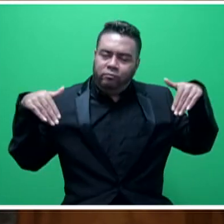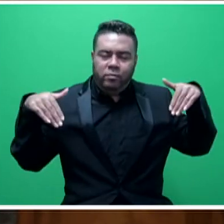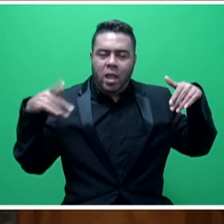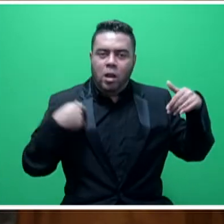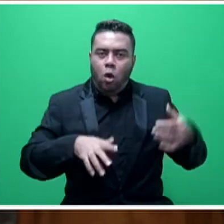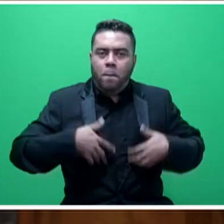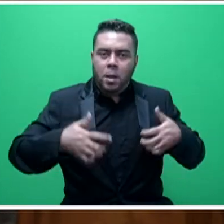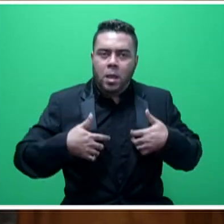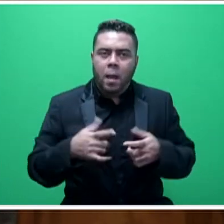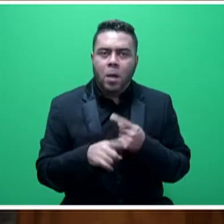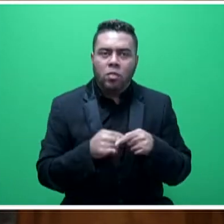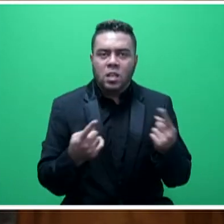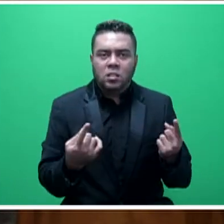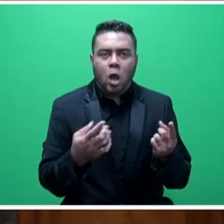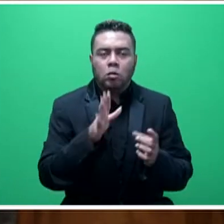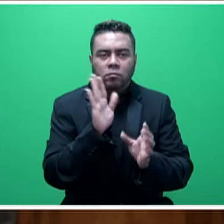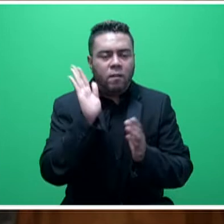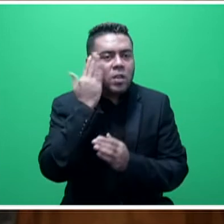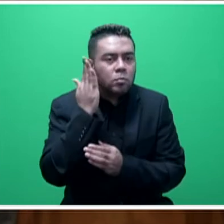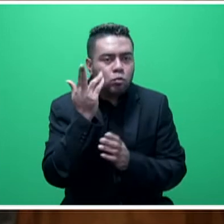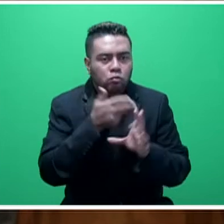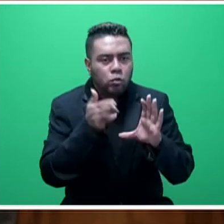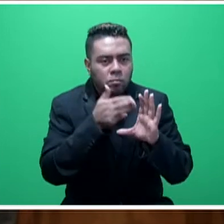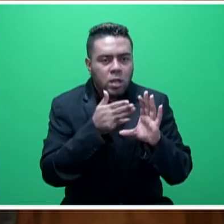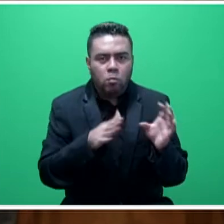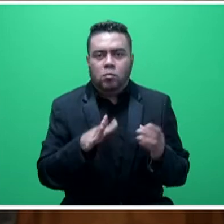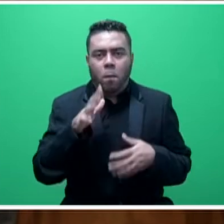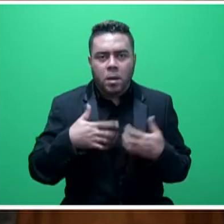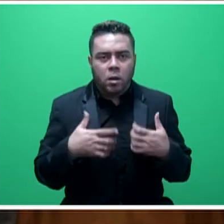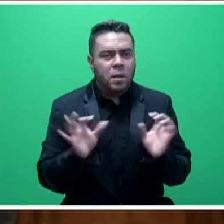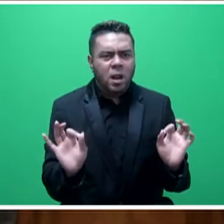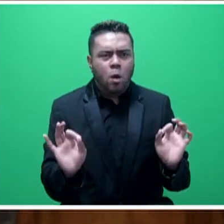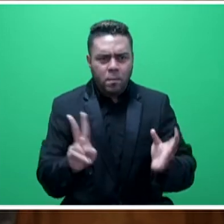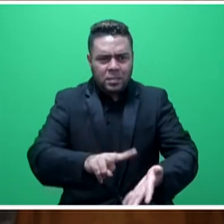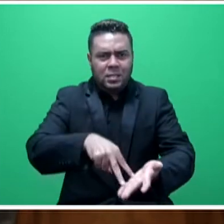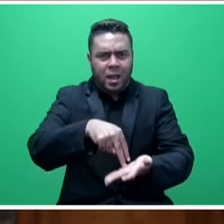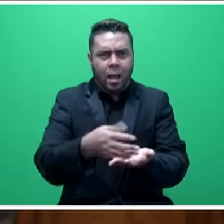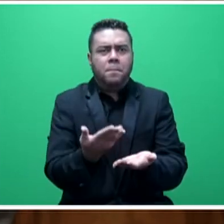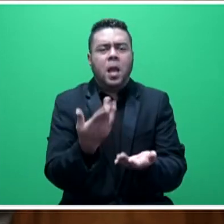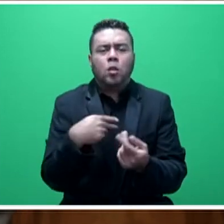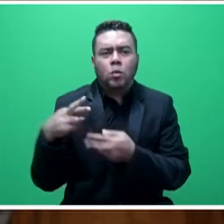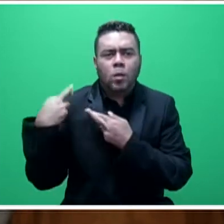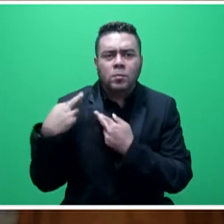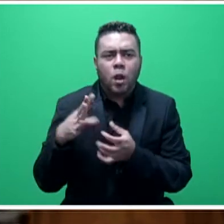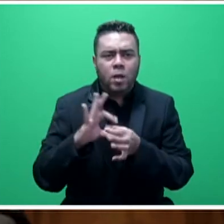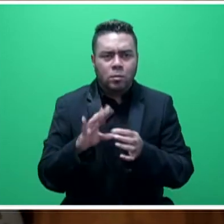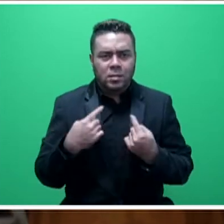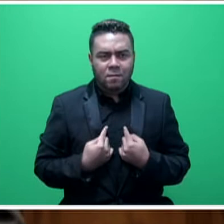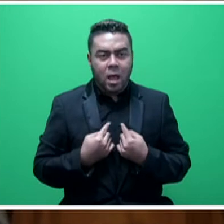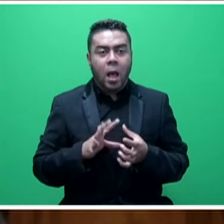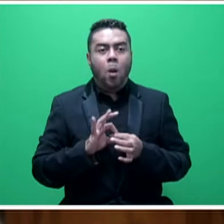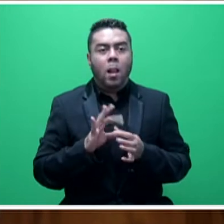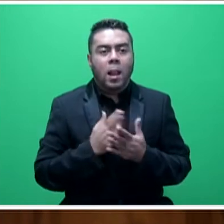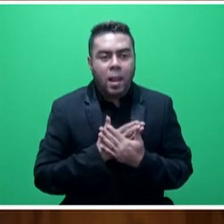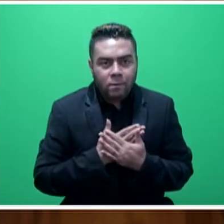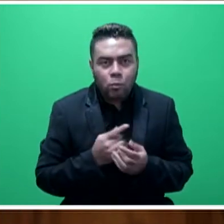complain about things on social media. We must stand up and take responsibility for ourselves and our loved ones. We must be united,